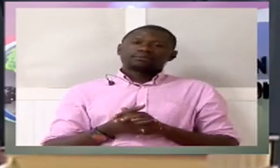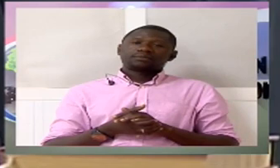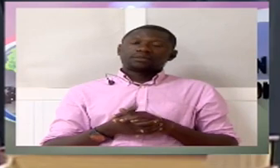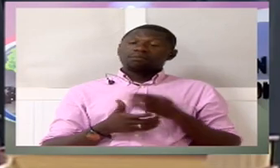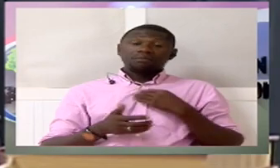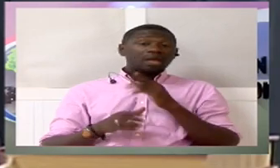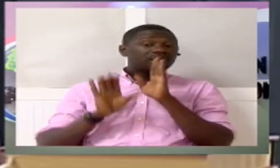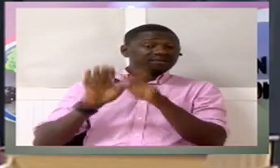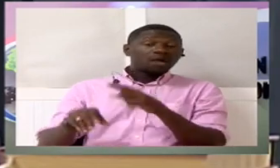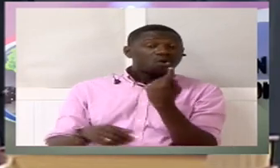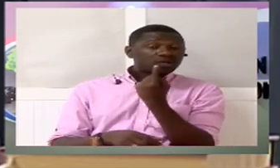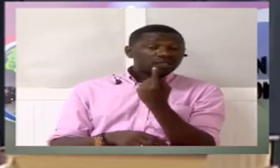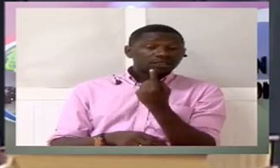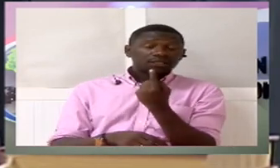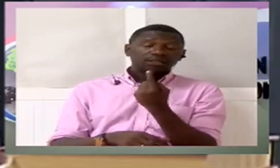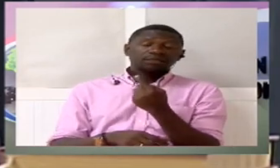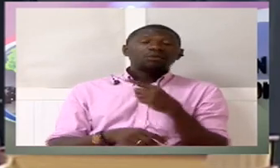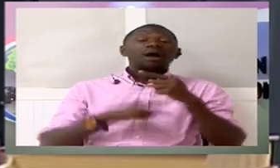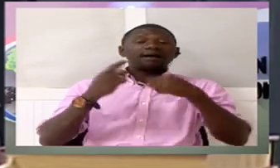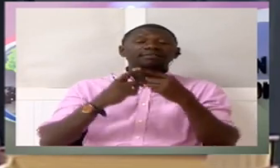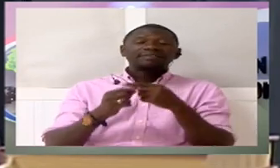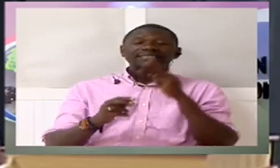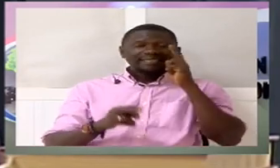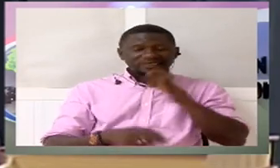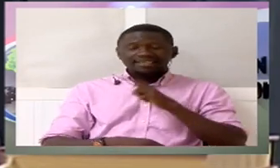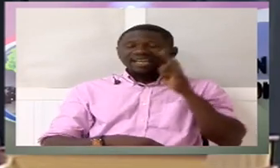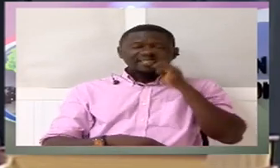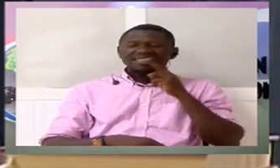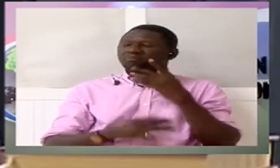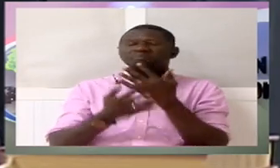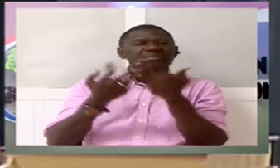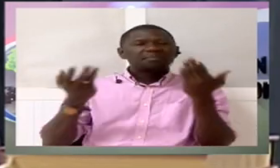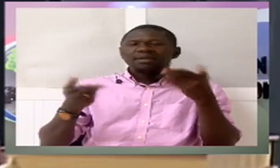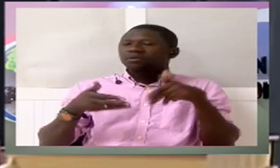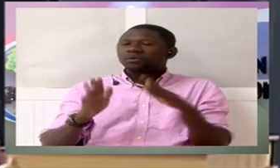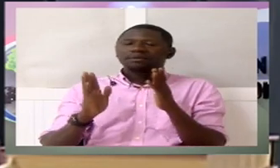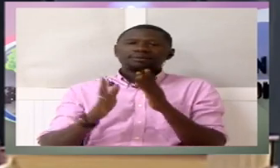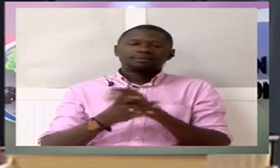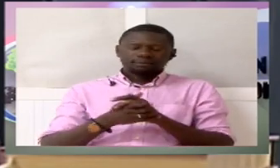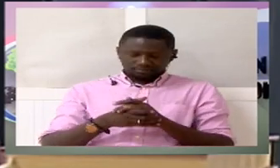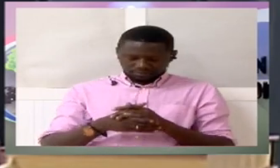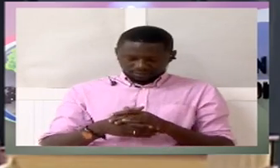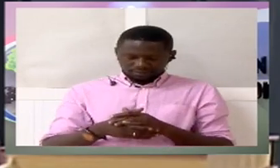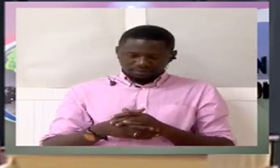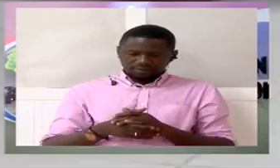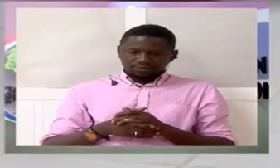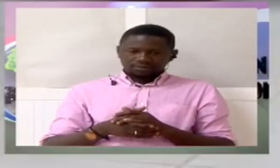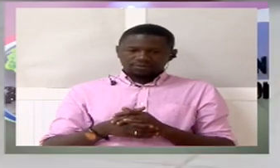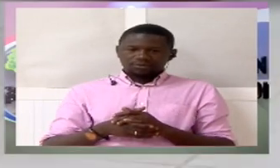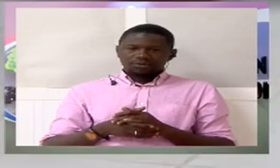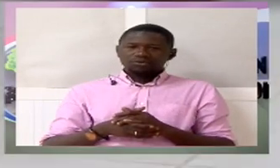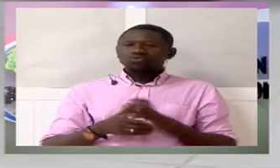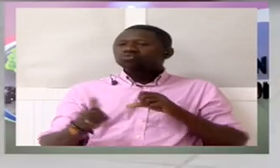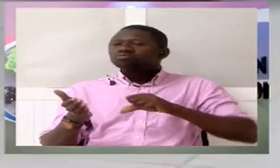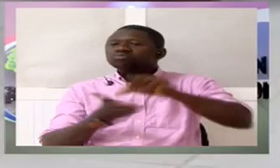wala. And that was not the only thing I did. Na takata kuobeke. I tried all possibilities. Runga simple phone on